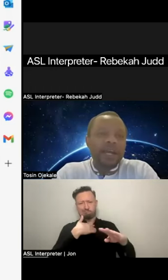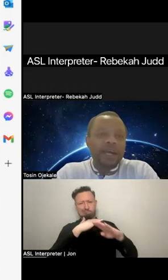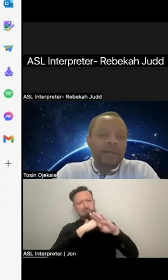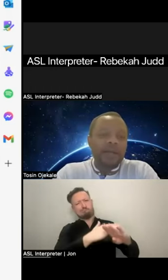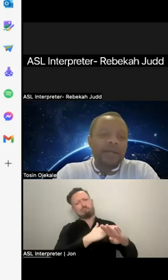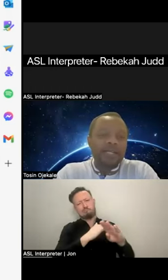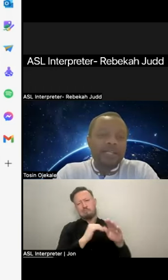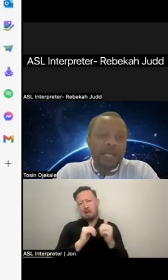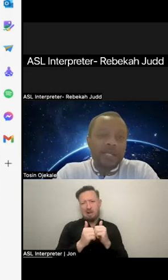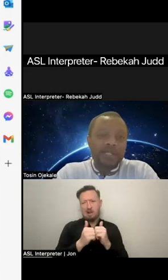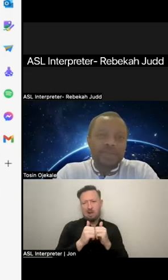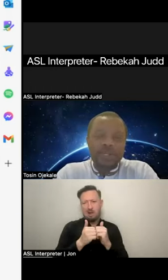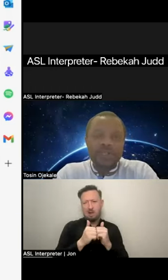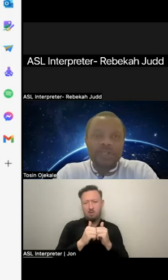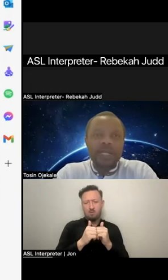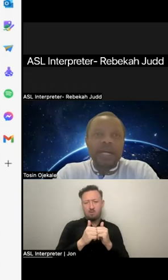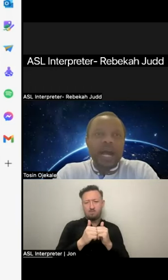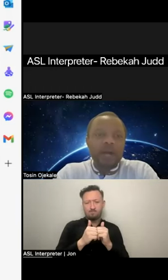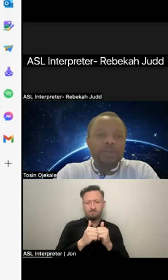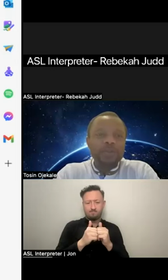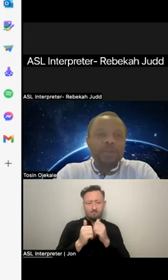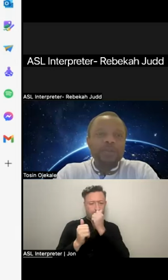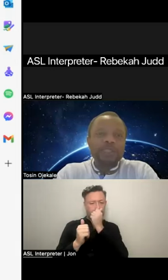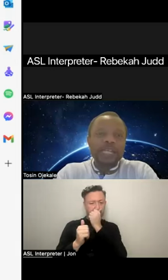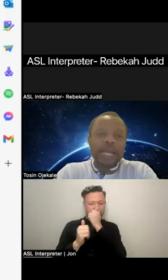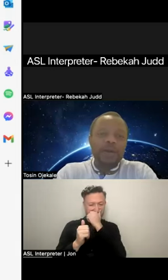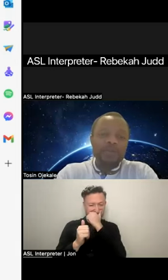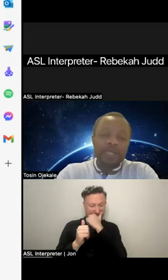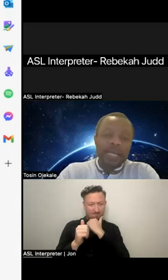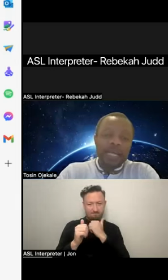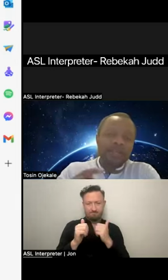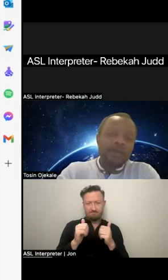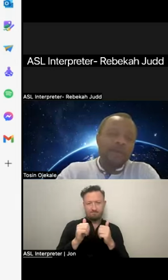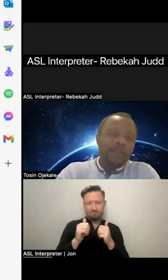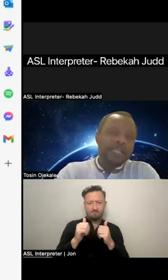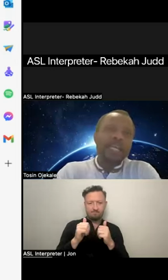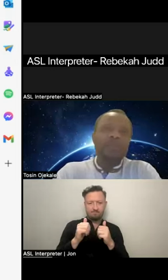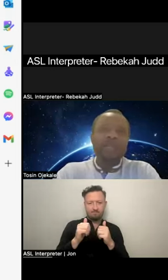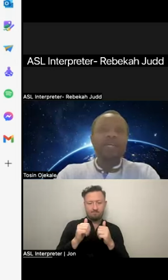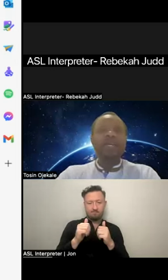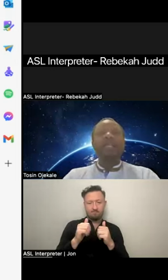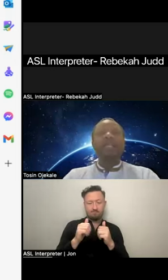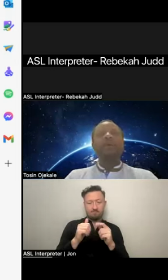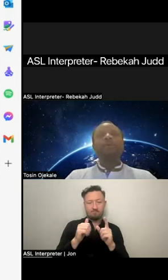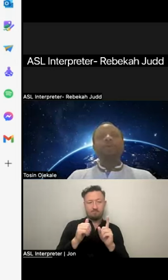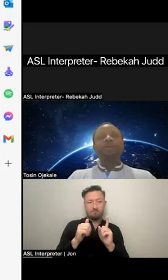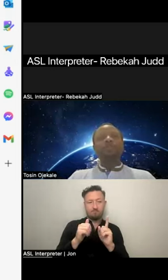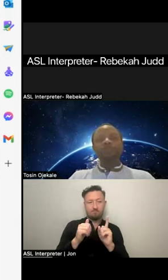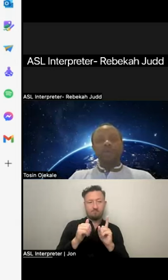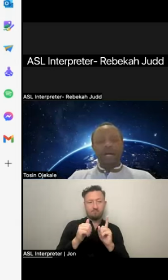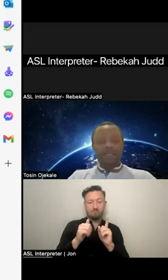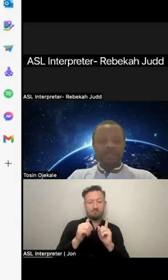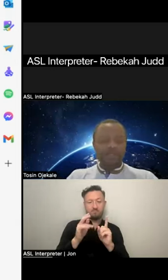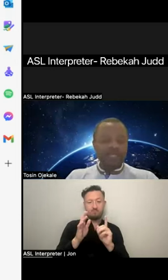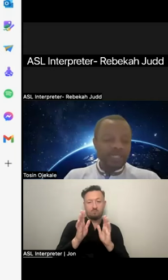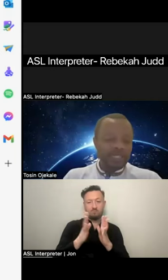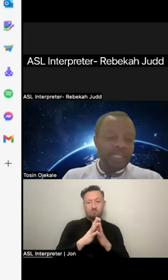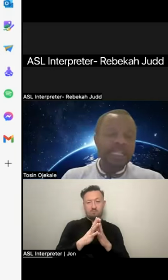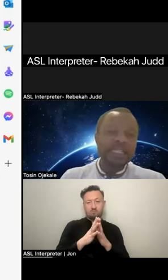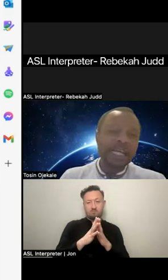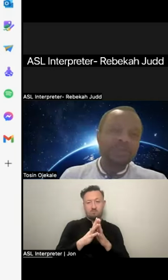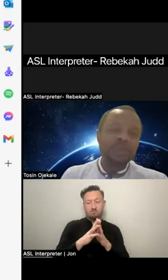a fire hazard situation, how do you take out some of these elements? Now, just to add to